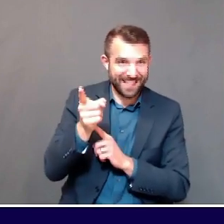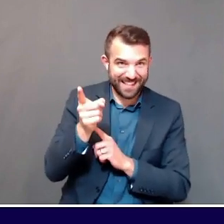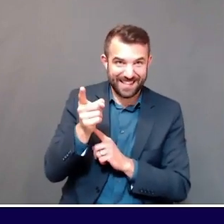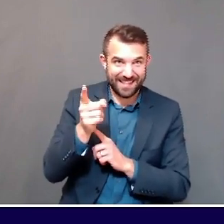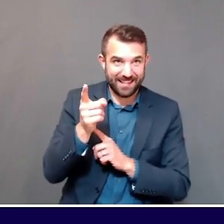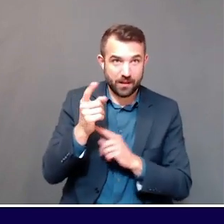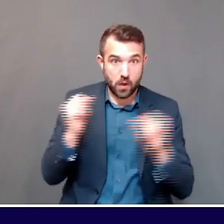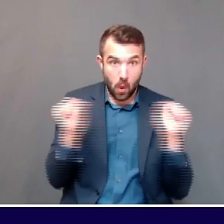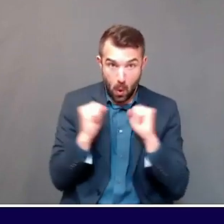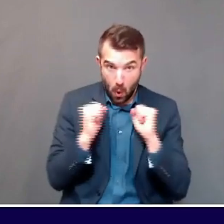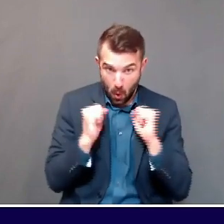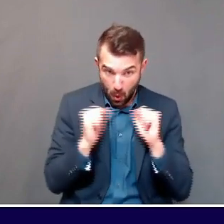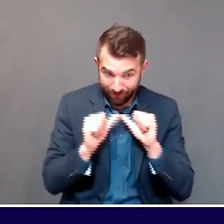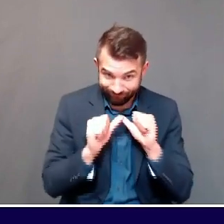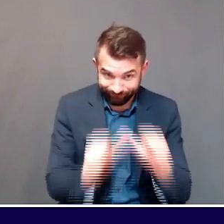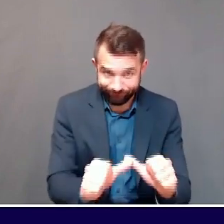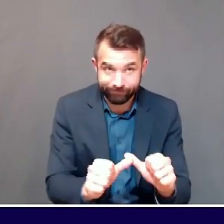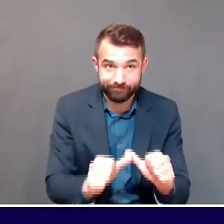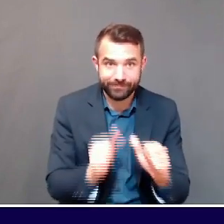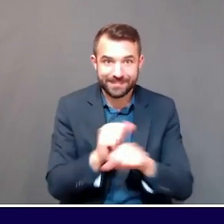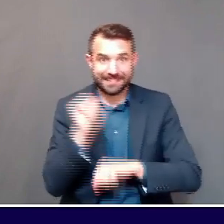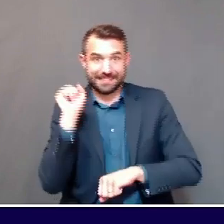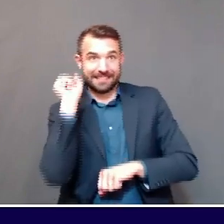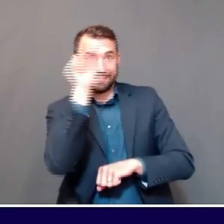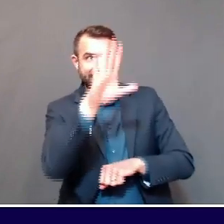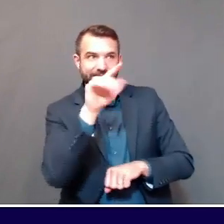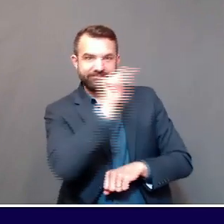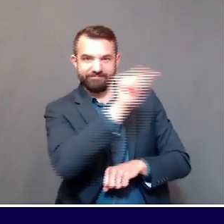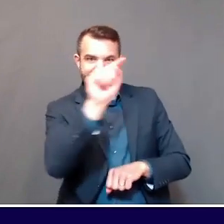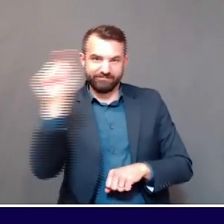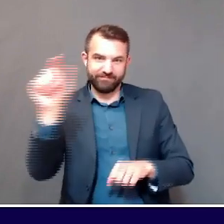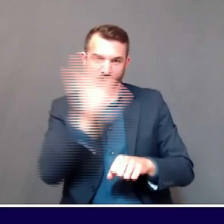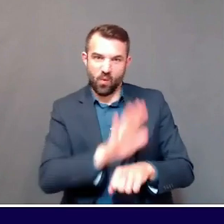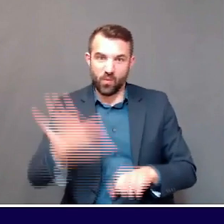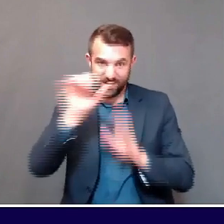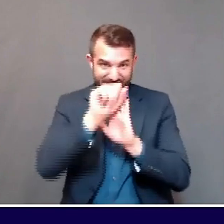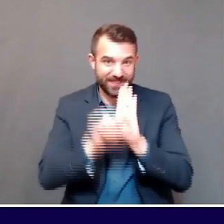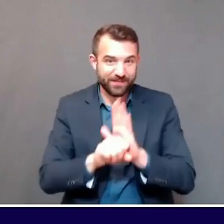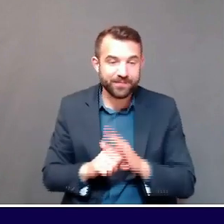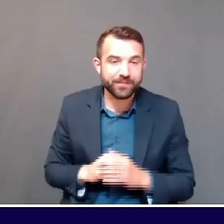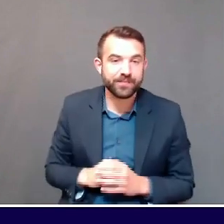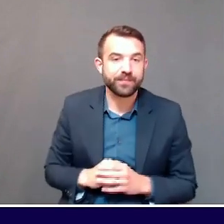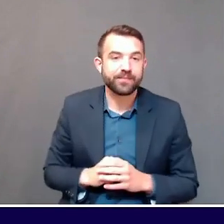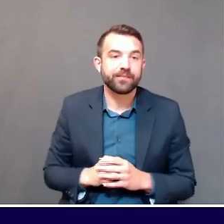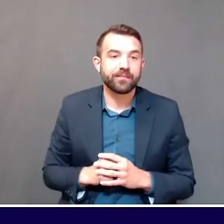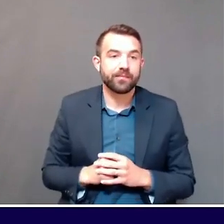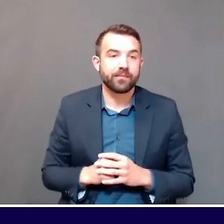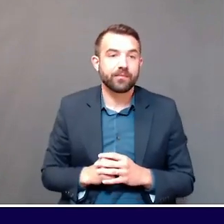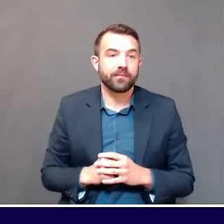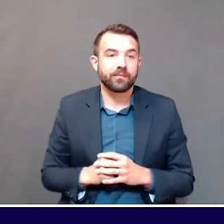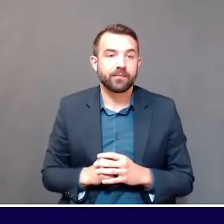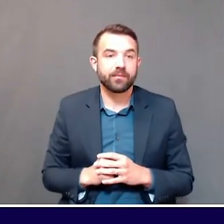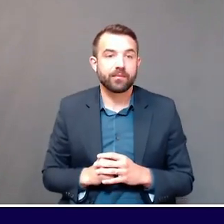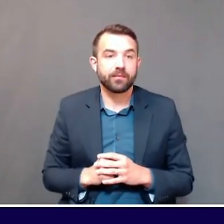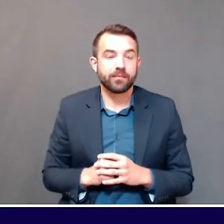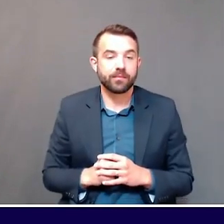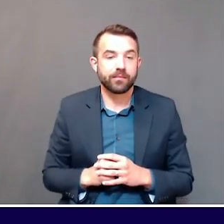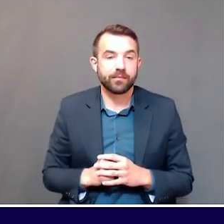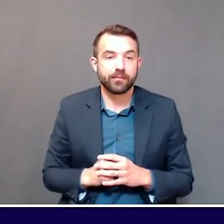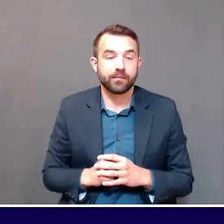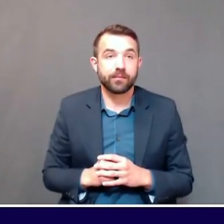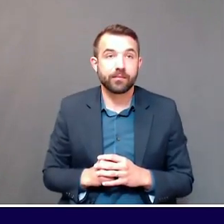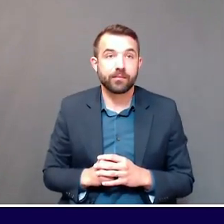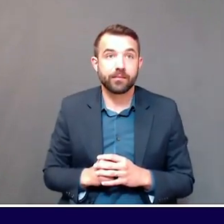transport intact and had it shipped to healthcare facilities across the state. And it was the very last shipment of